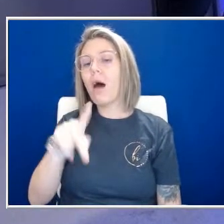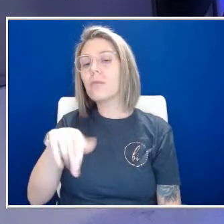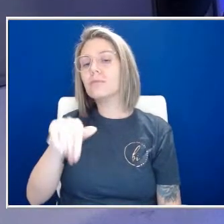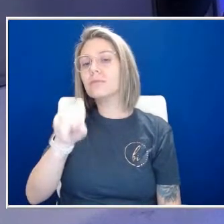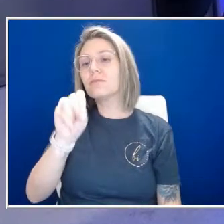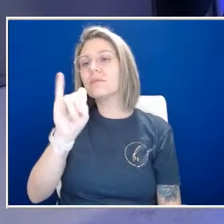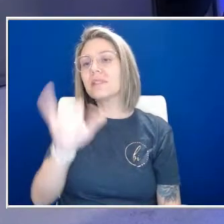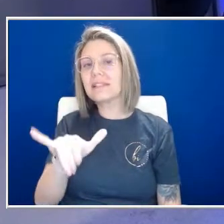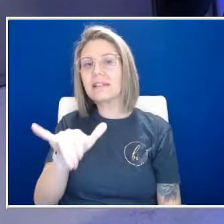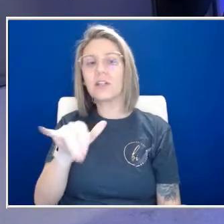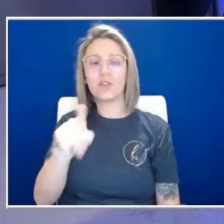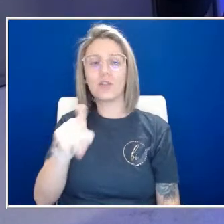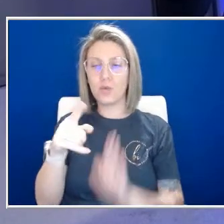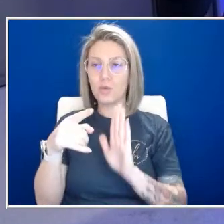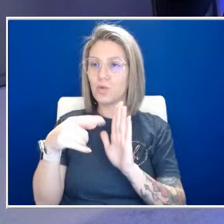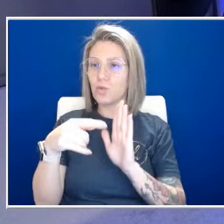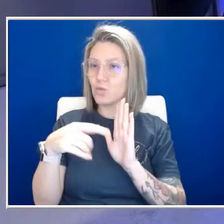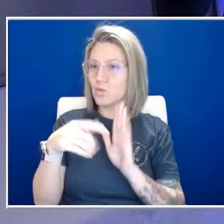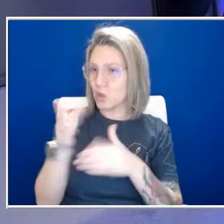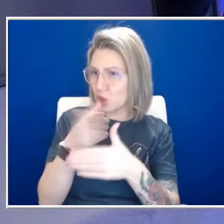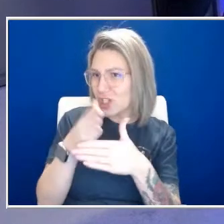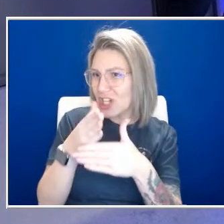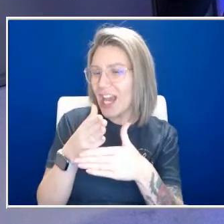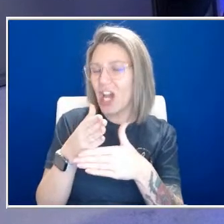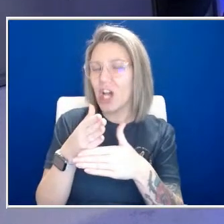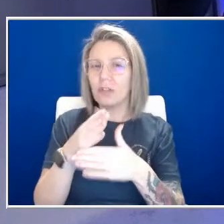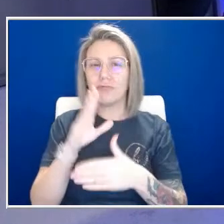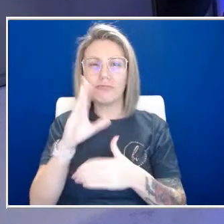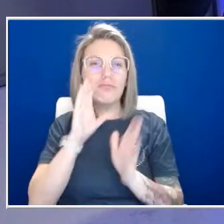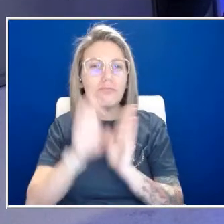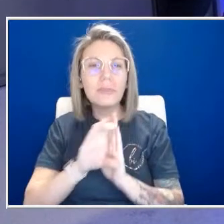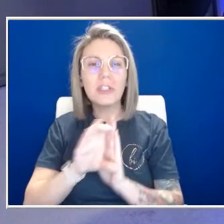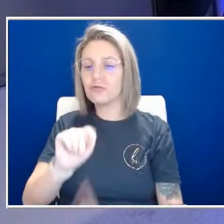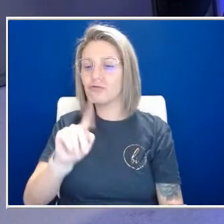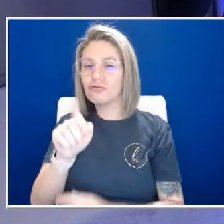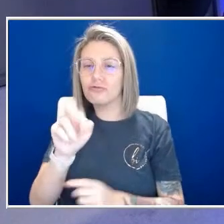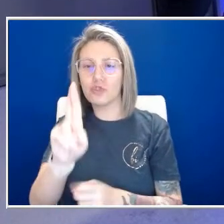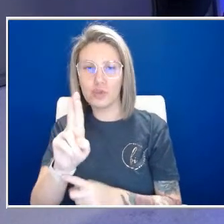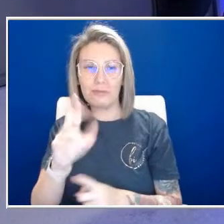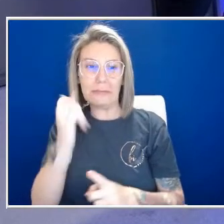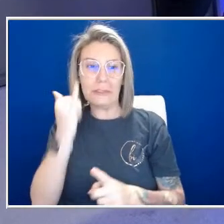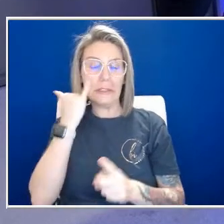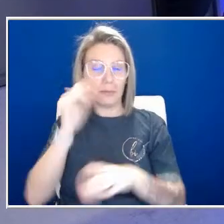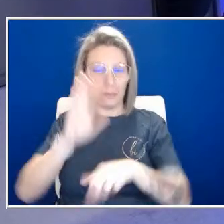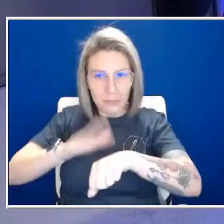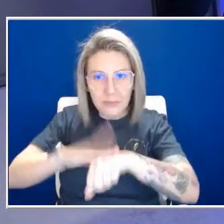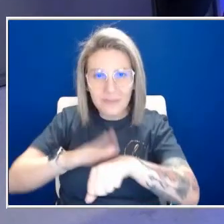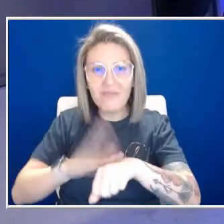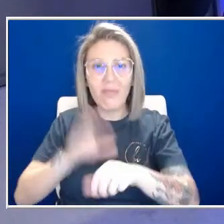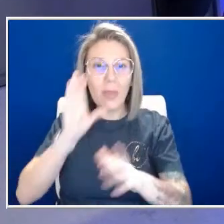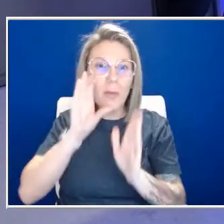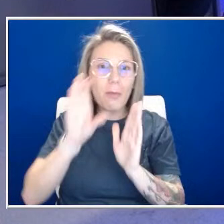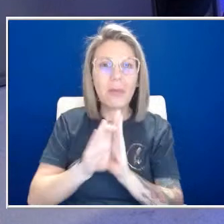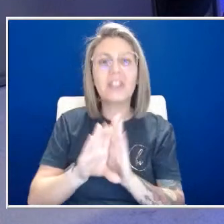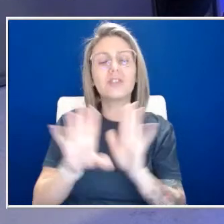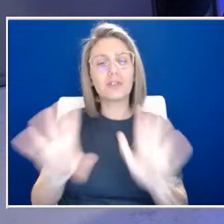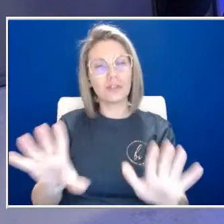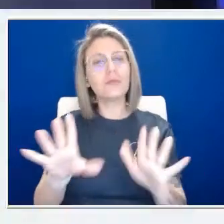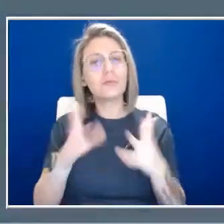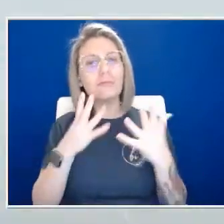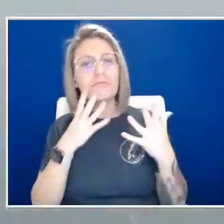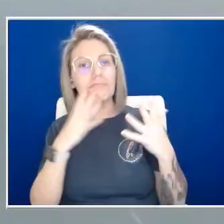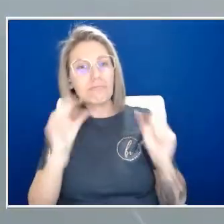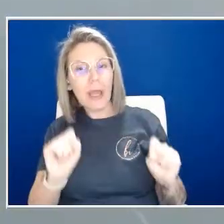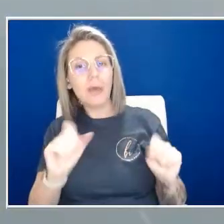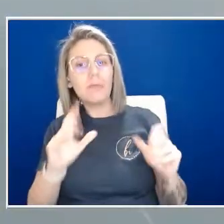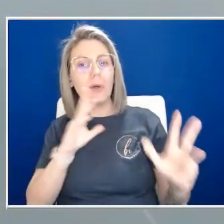of your tumor, and just a quick warning for viewers, if you're a bit squeamish, the image is a bit graphic. So Vonnie, tell us about when this